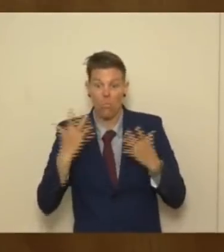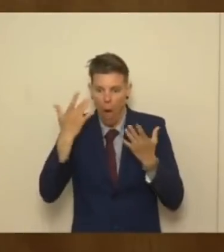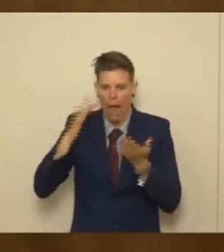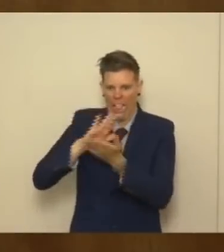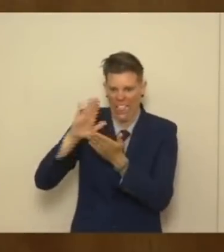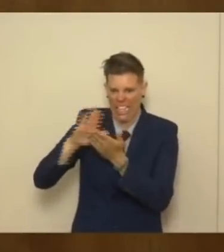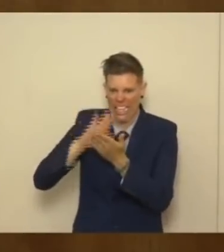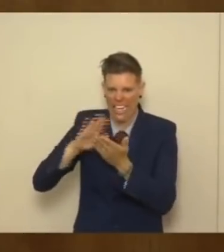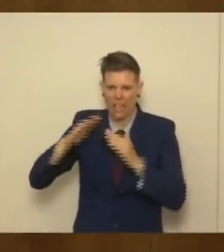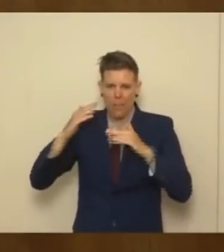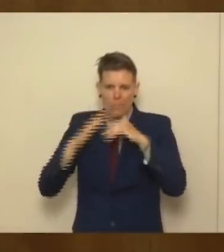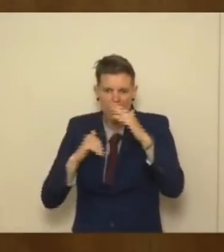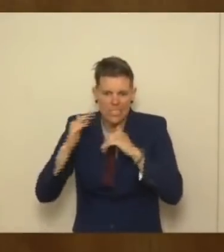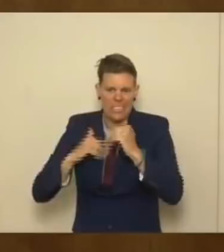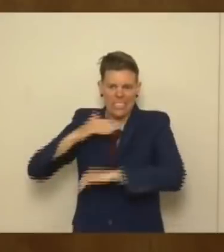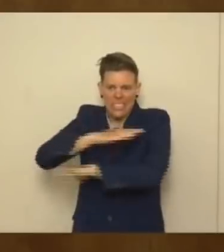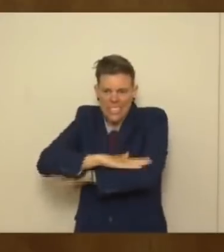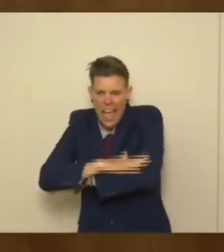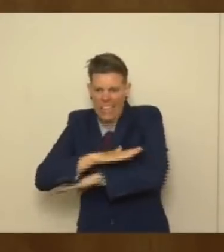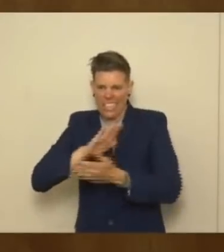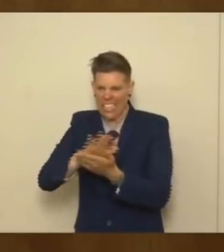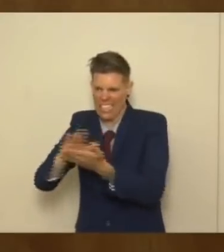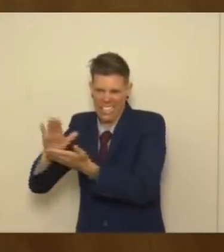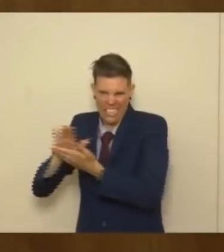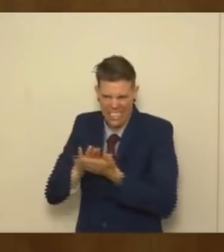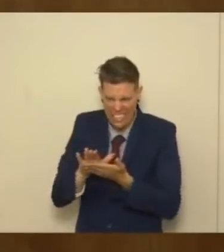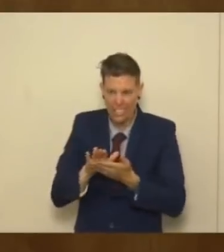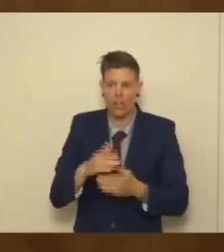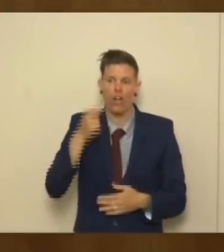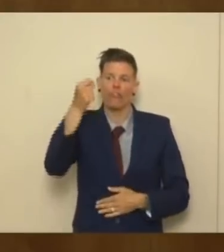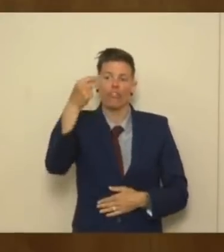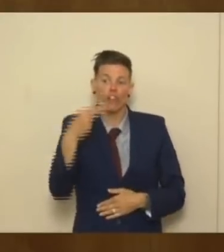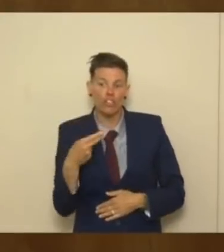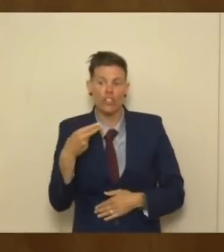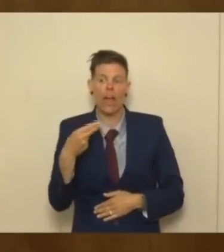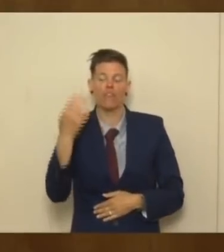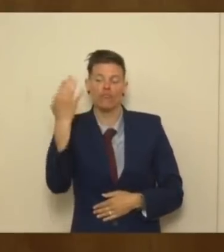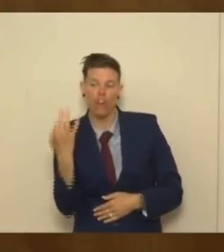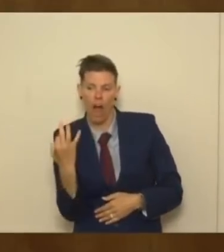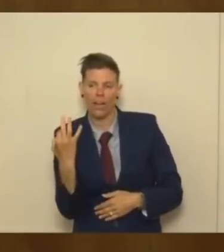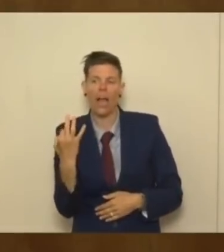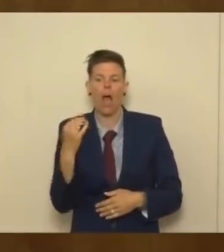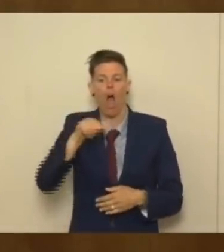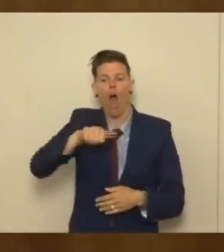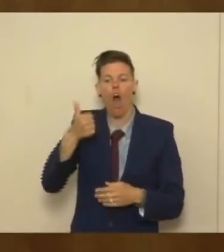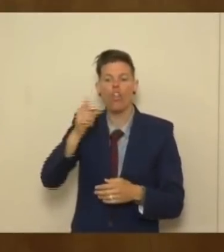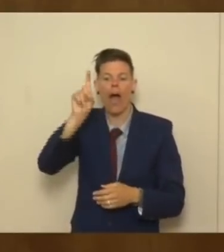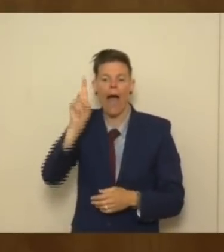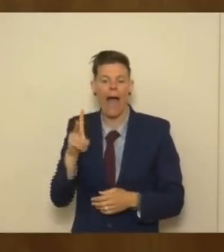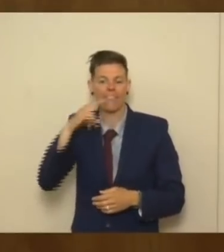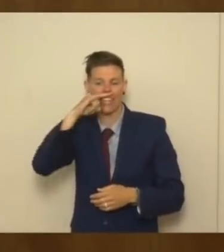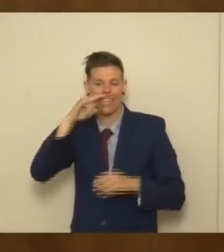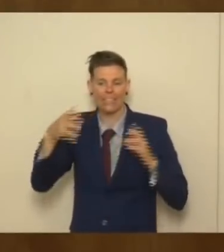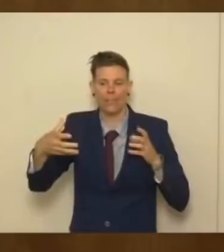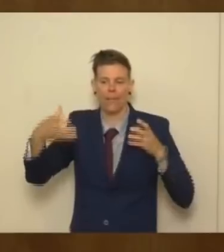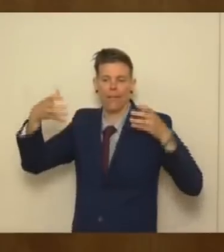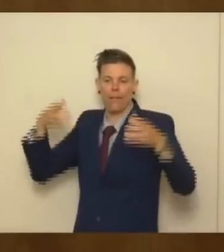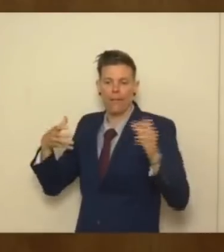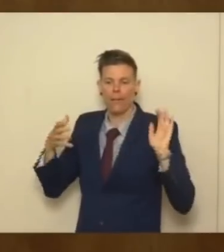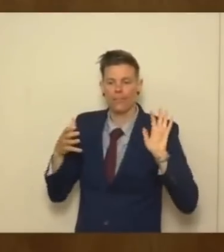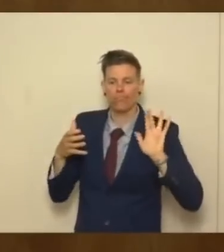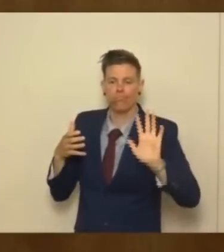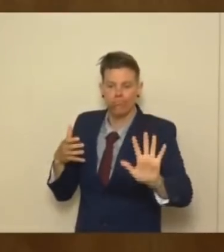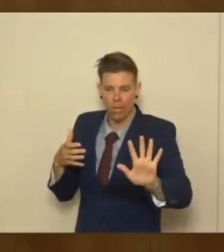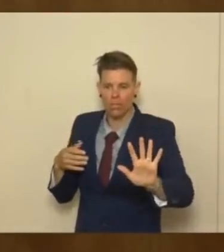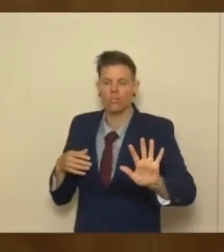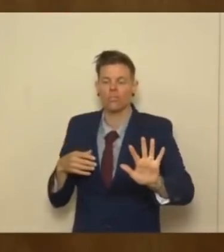the other half of the kids come and do school those days. Meanwhile, the kids that are home in those days are doing distance learning,